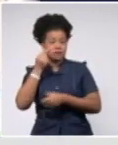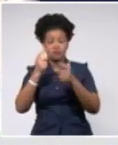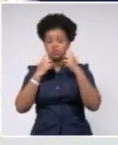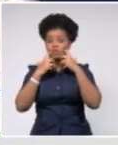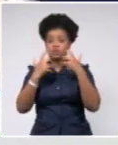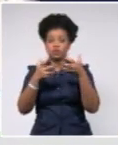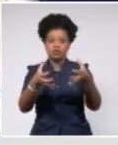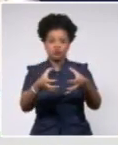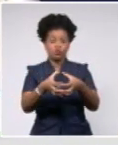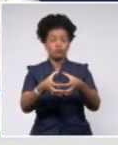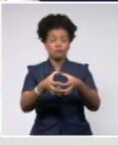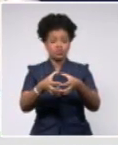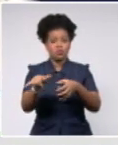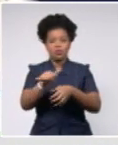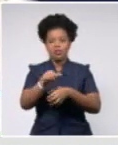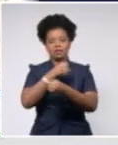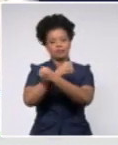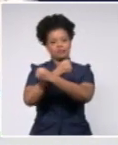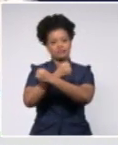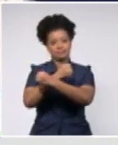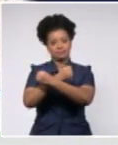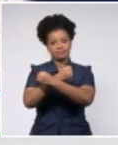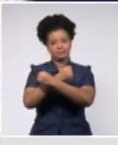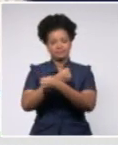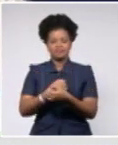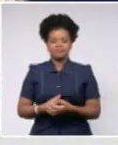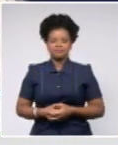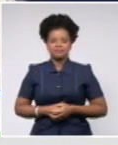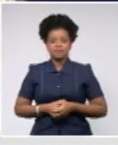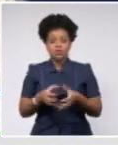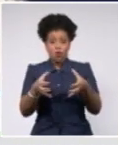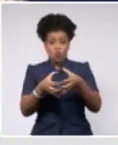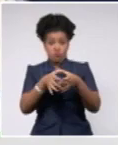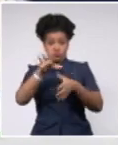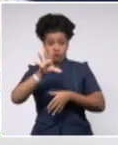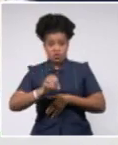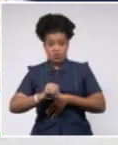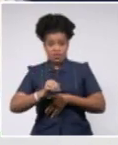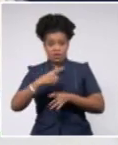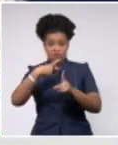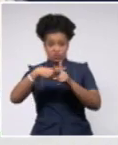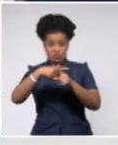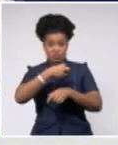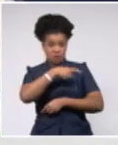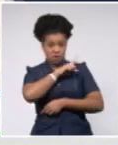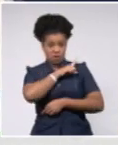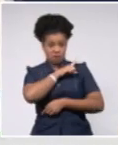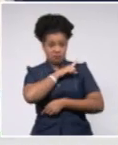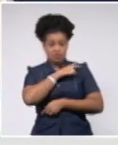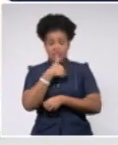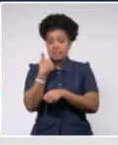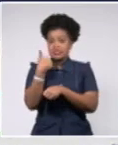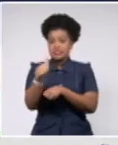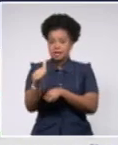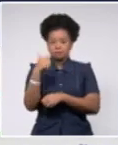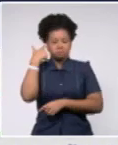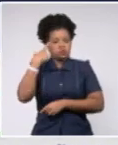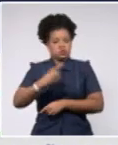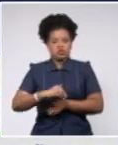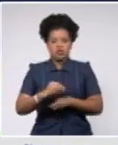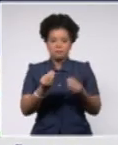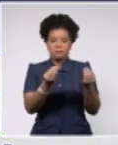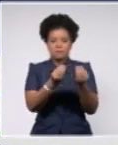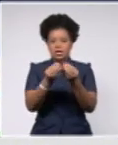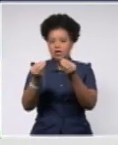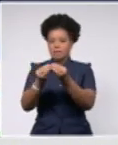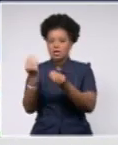virus yesterday contracted it in the country and are not, therefore, imported cases.